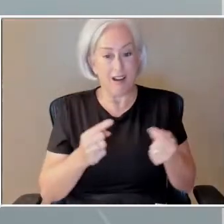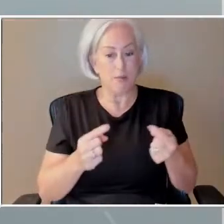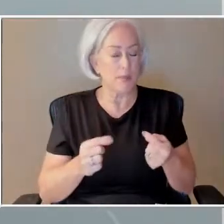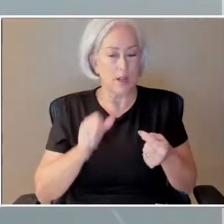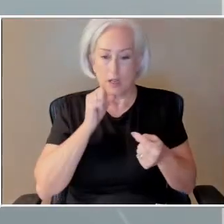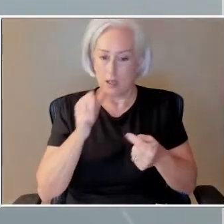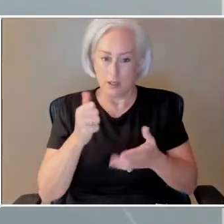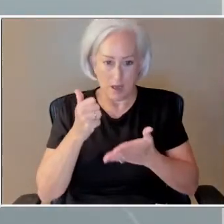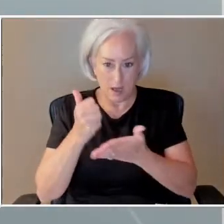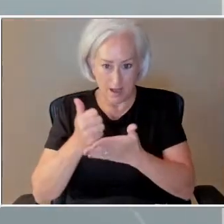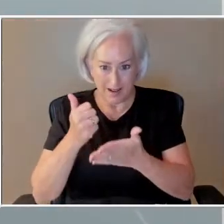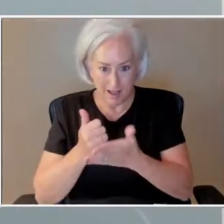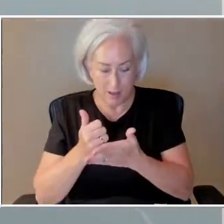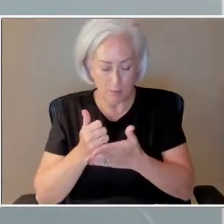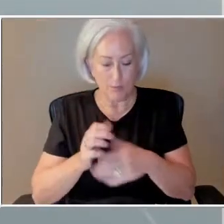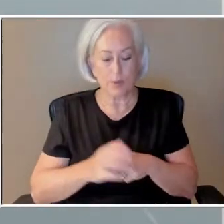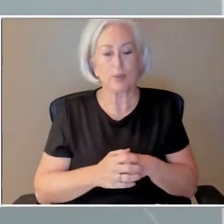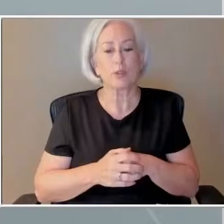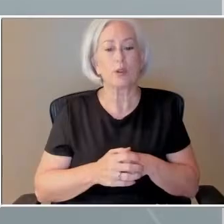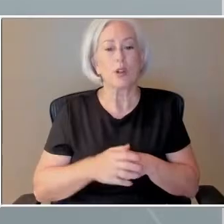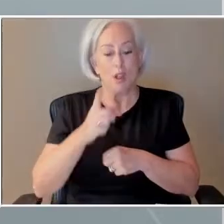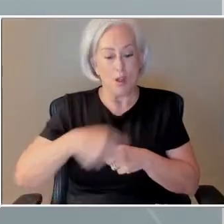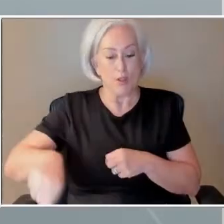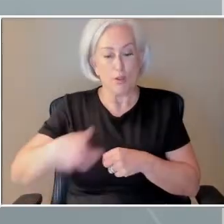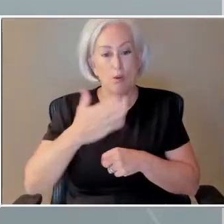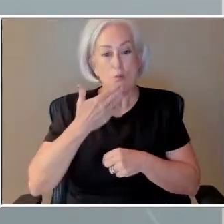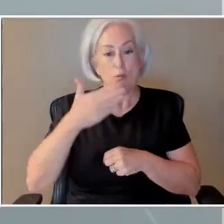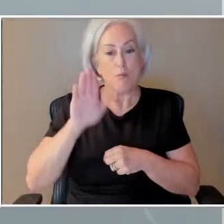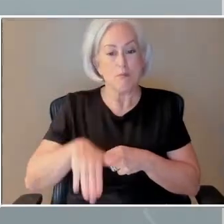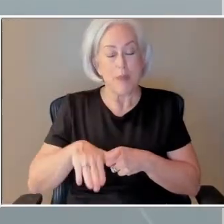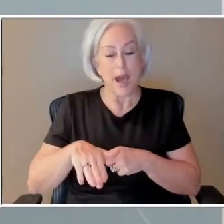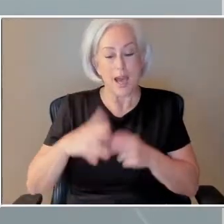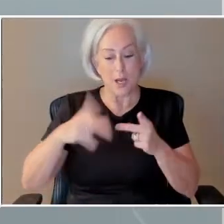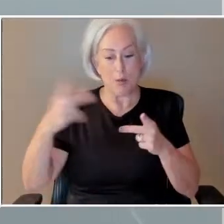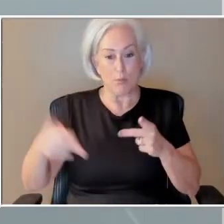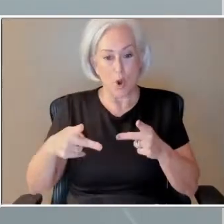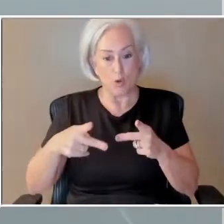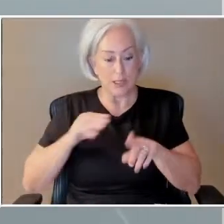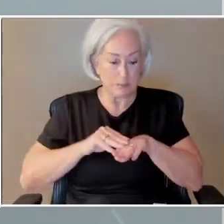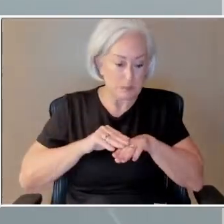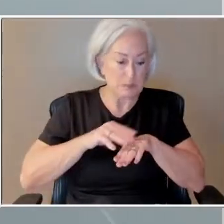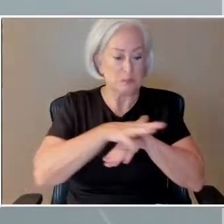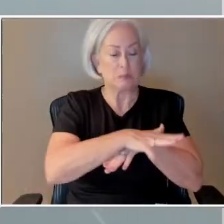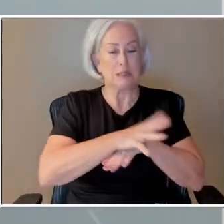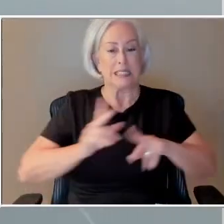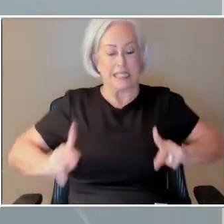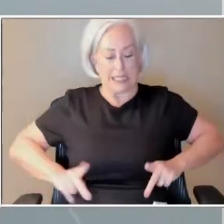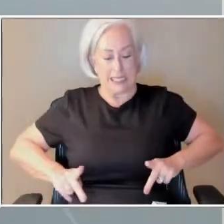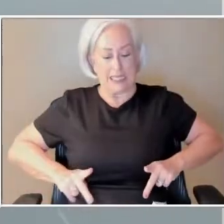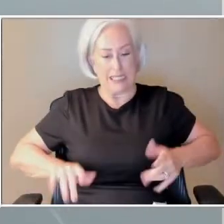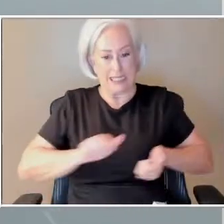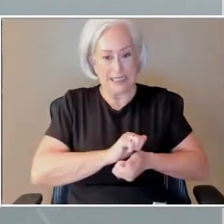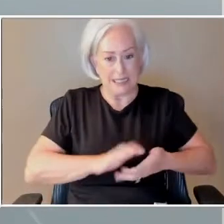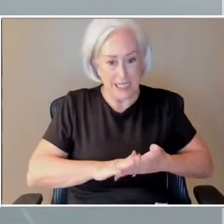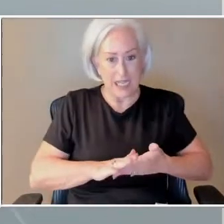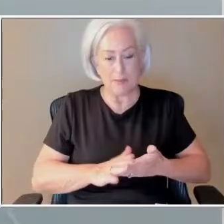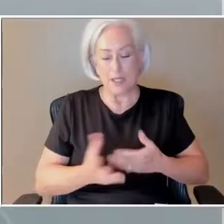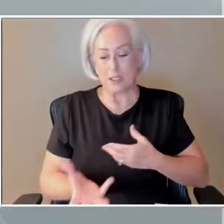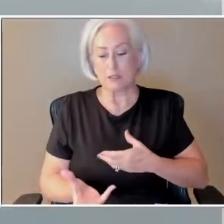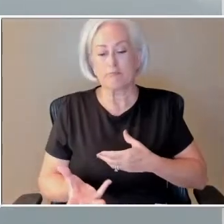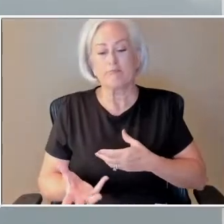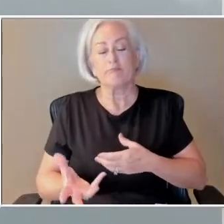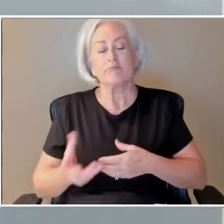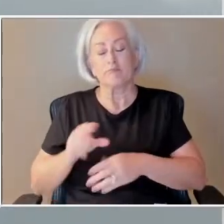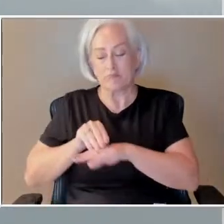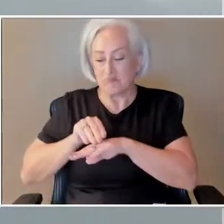amount of antibodies, and these bad proteins will go to the kidneys, causes kidney damages, go to the bones and causes bone damages, and